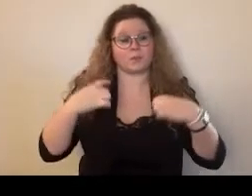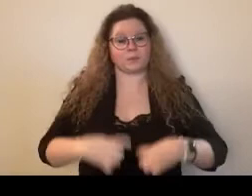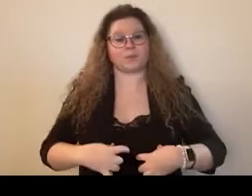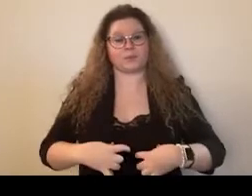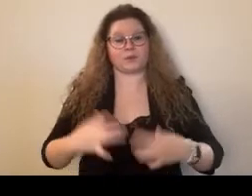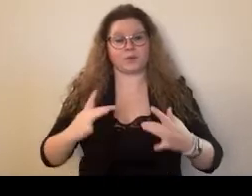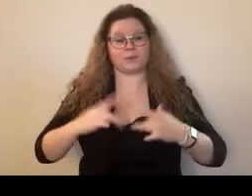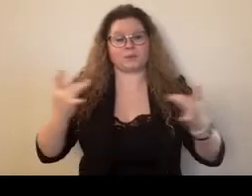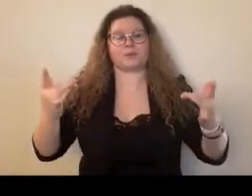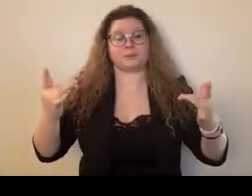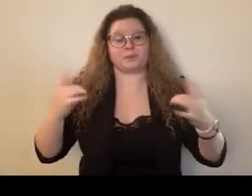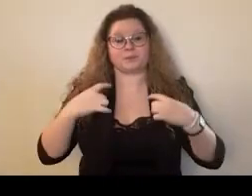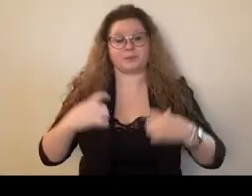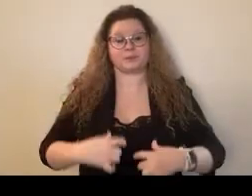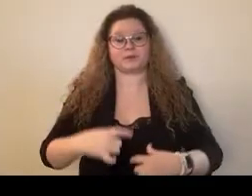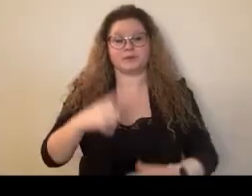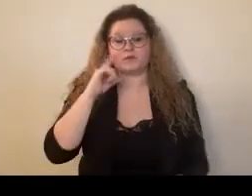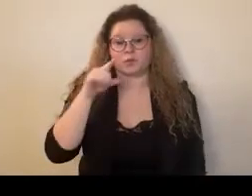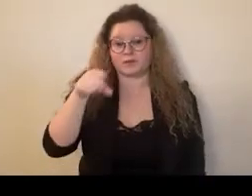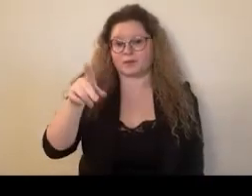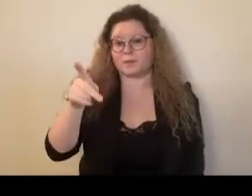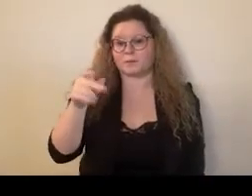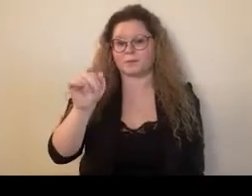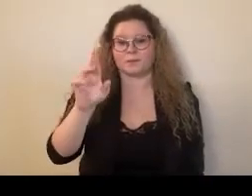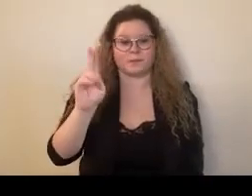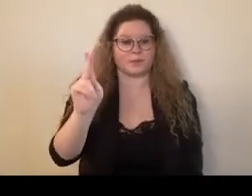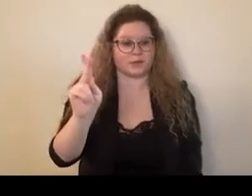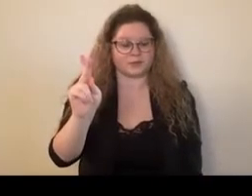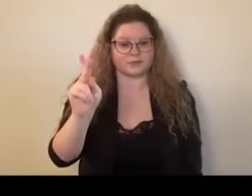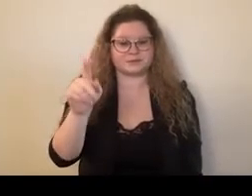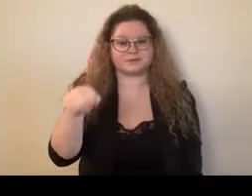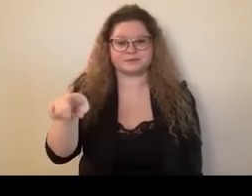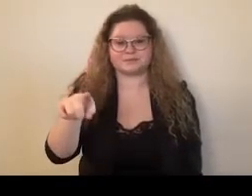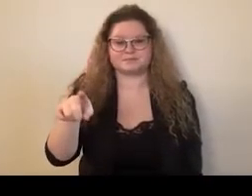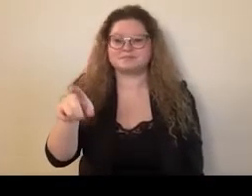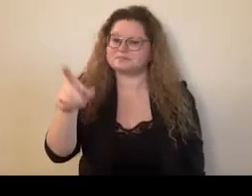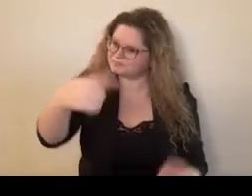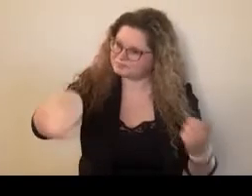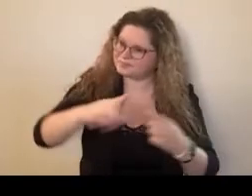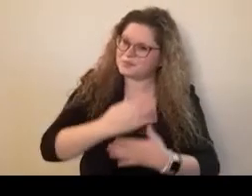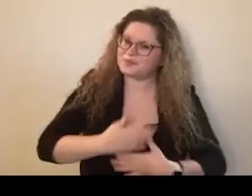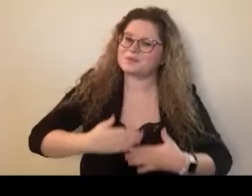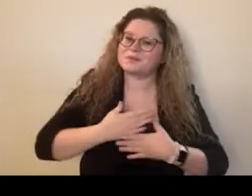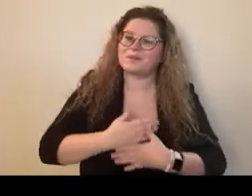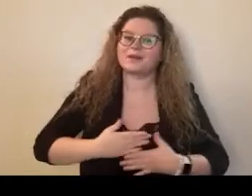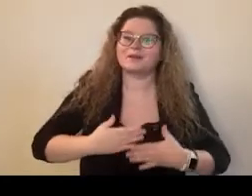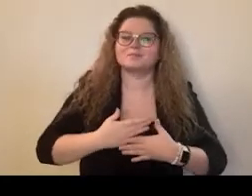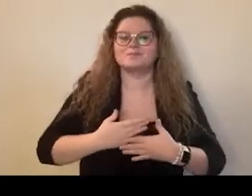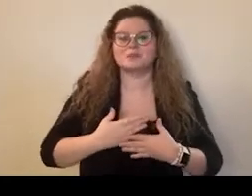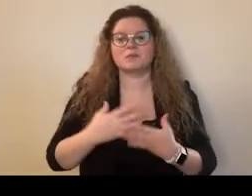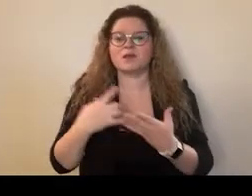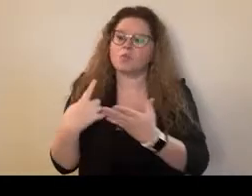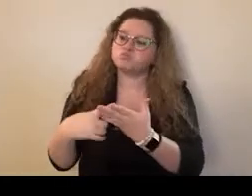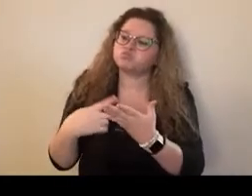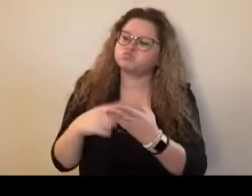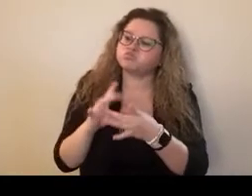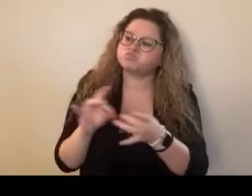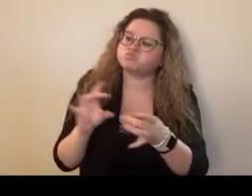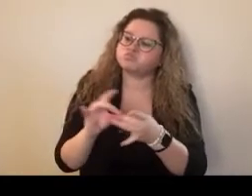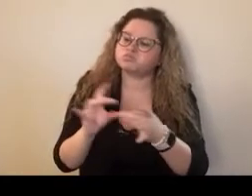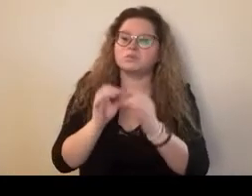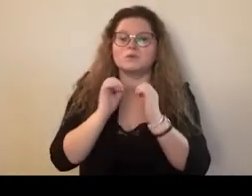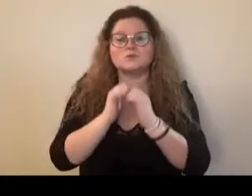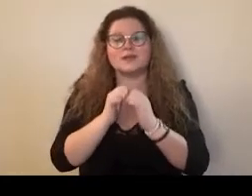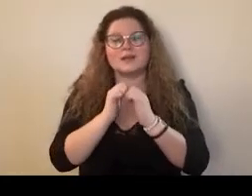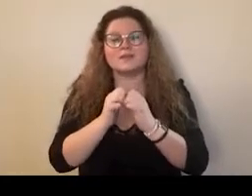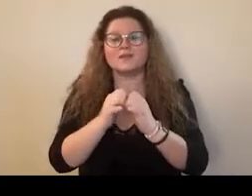people through the walk of Shannon Park. These people had a great time. We all got to know each other, and the